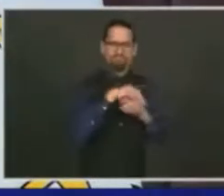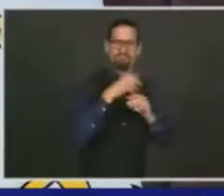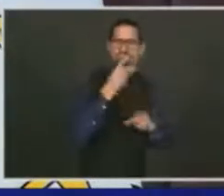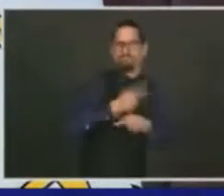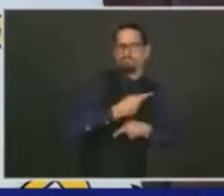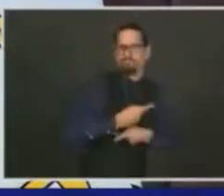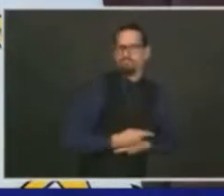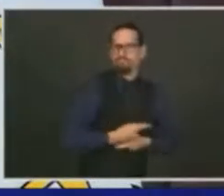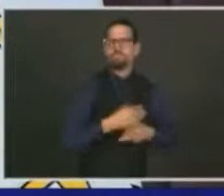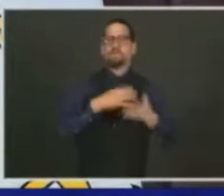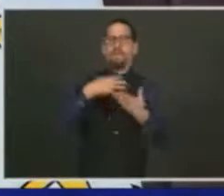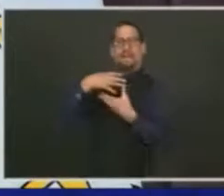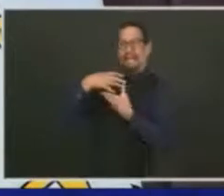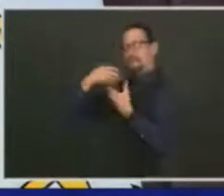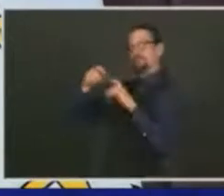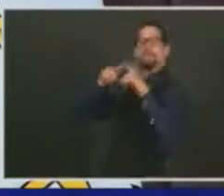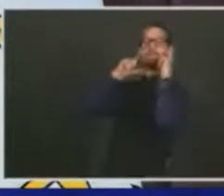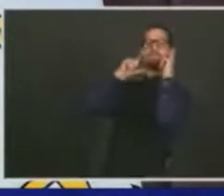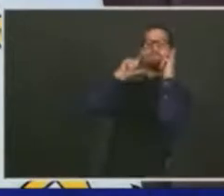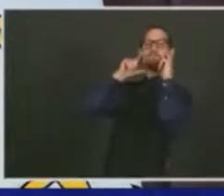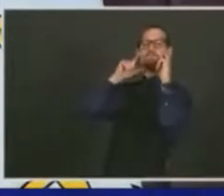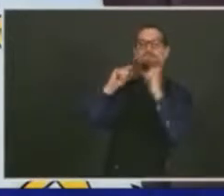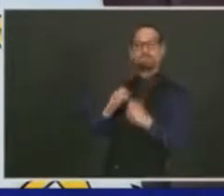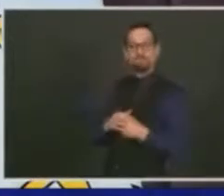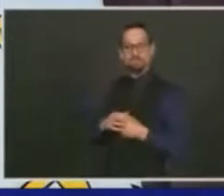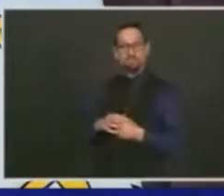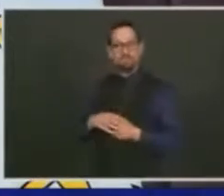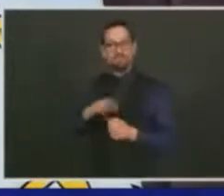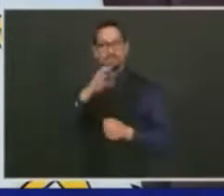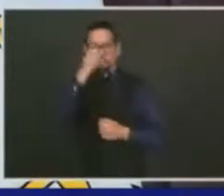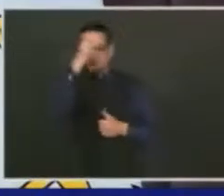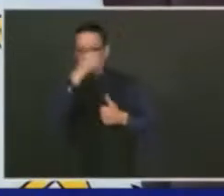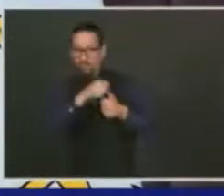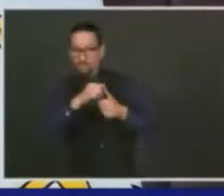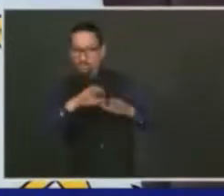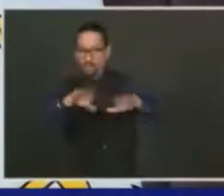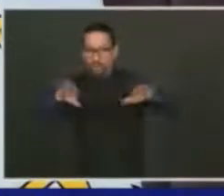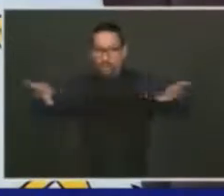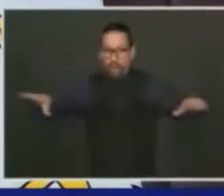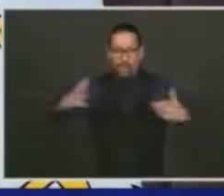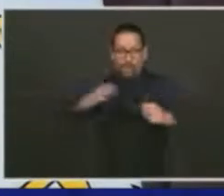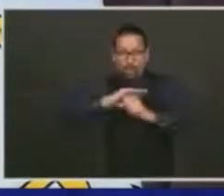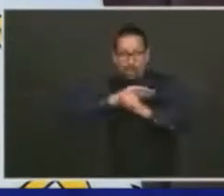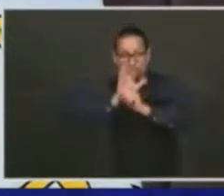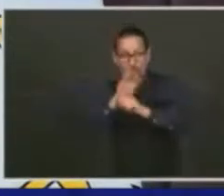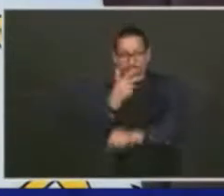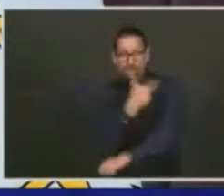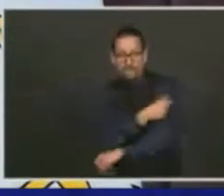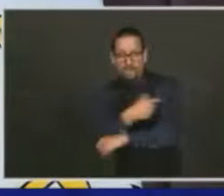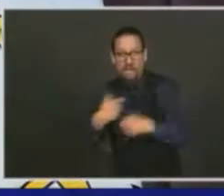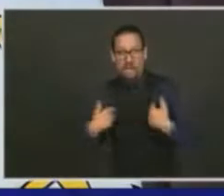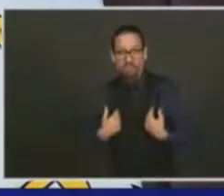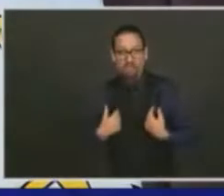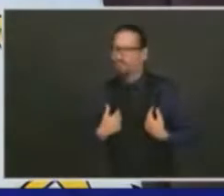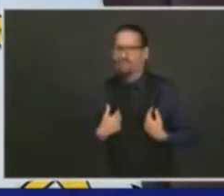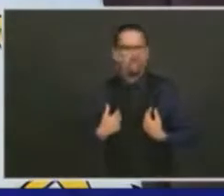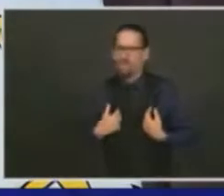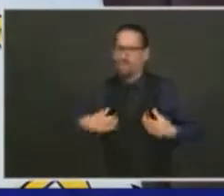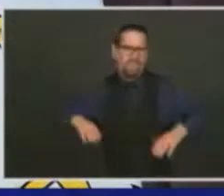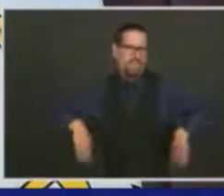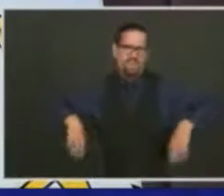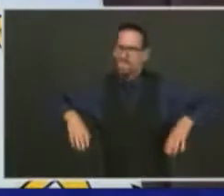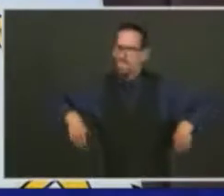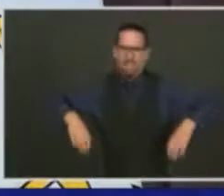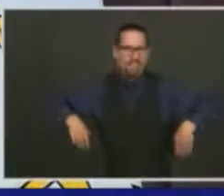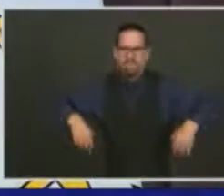no COVID-19 vaccine right now. The only way to stop the spread is by being accountable, being responsible, and